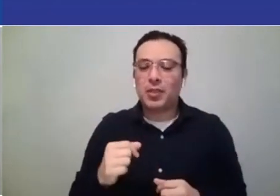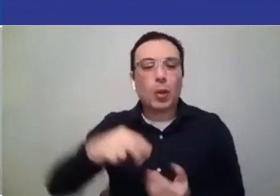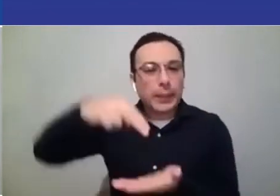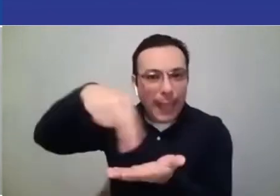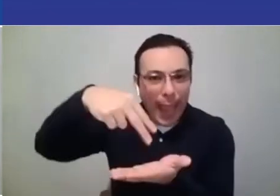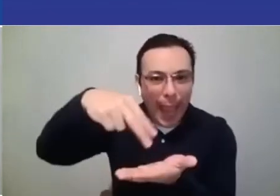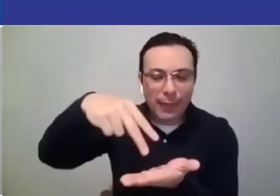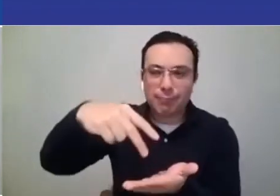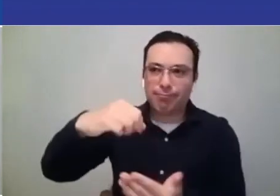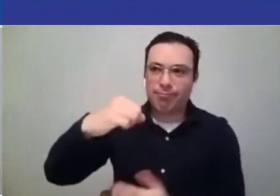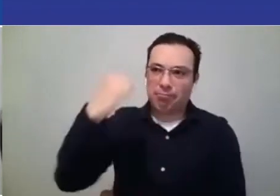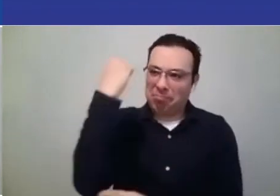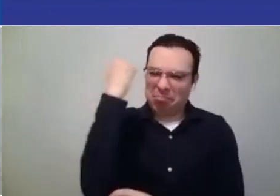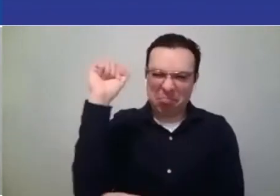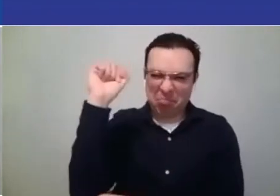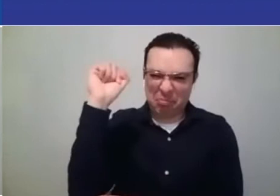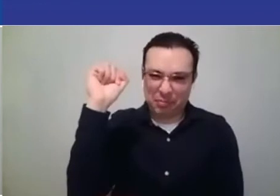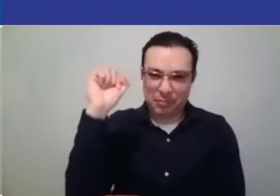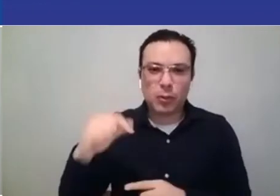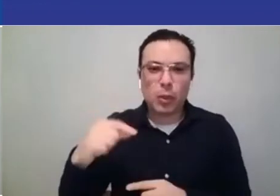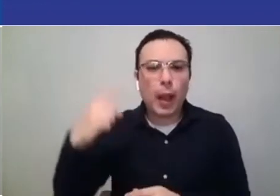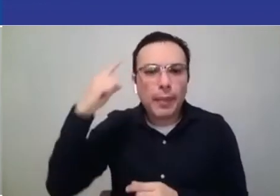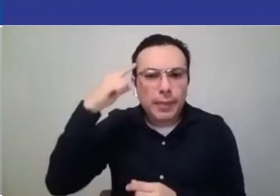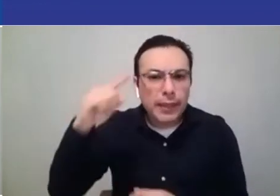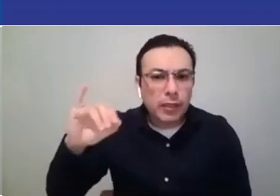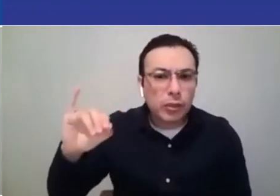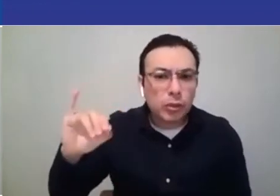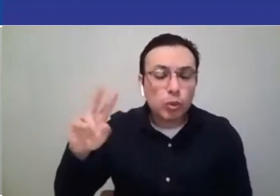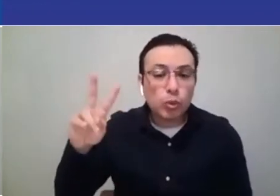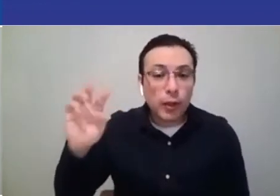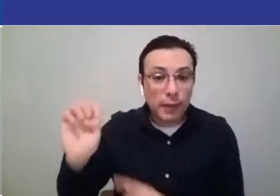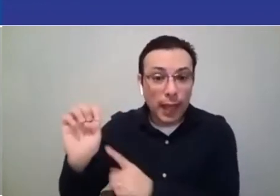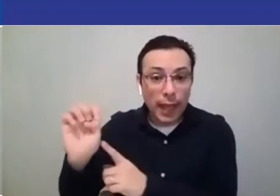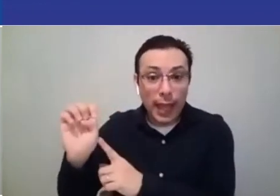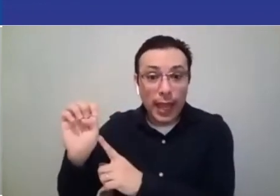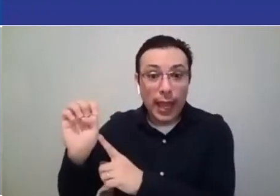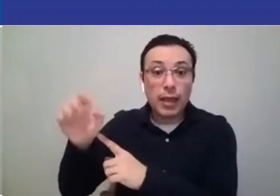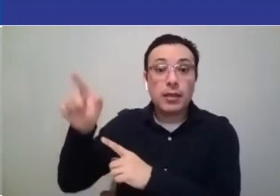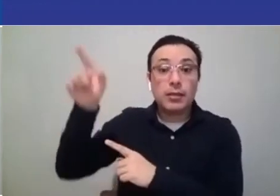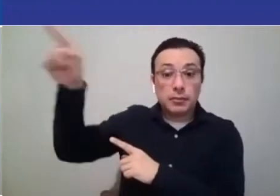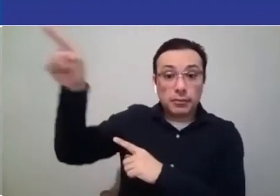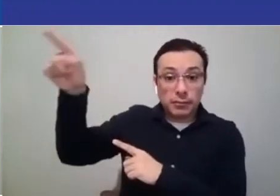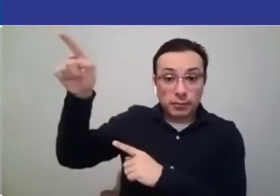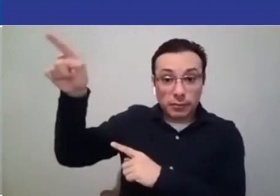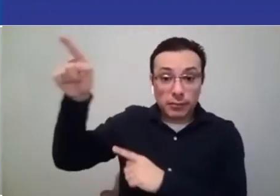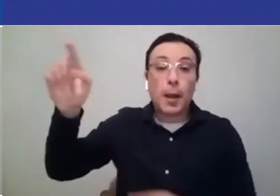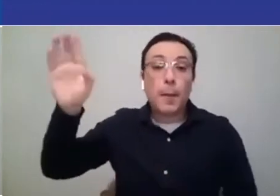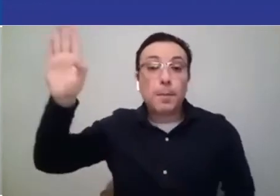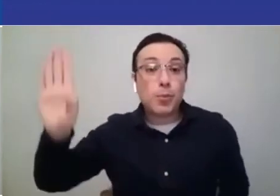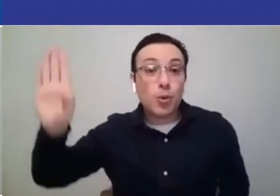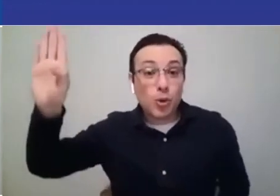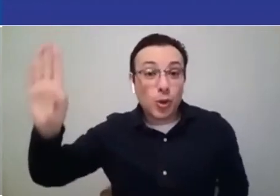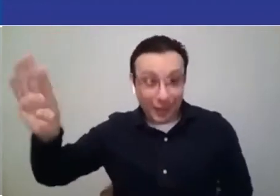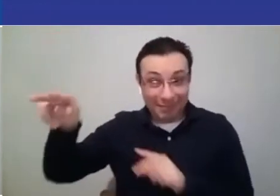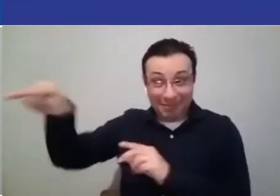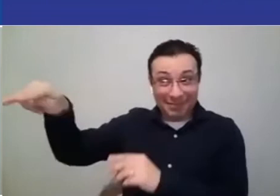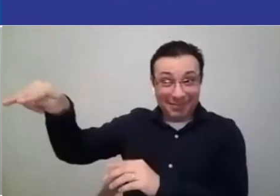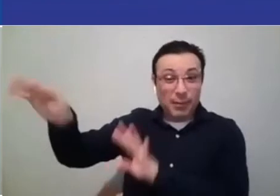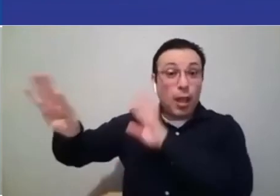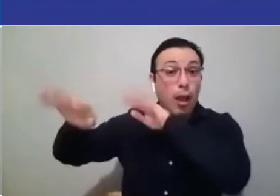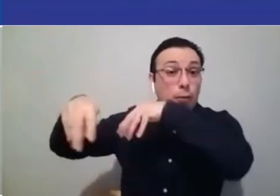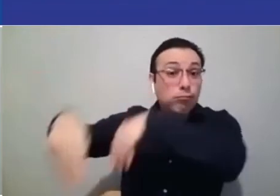idea of dance as resistance. And I want to point directly to like Juve celebrations in